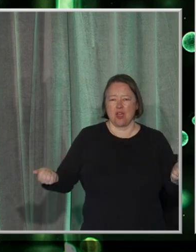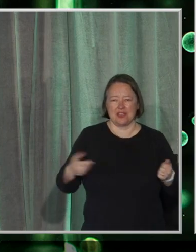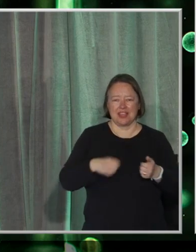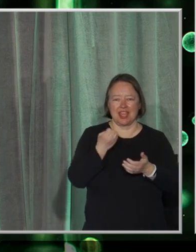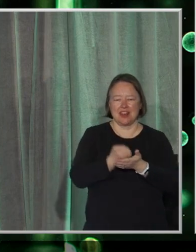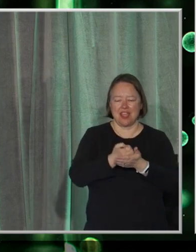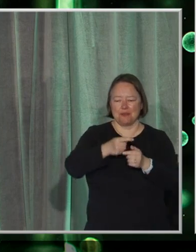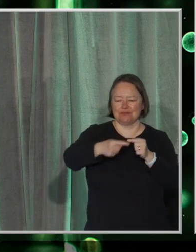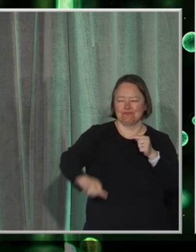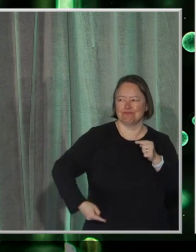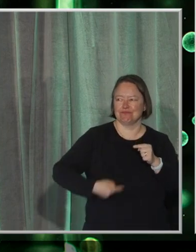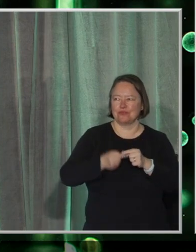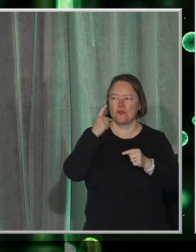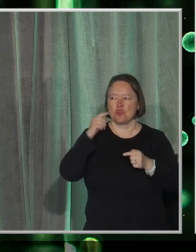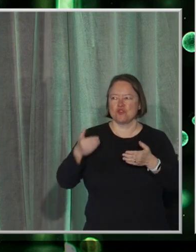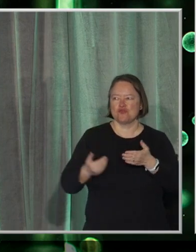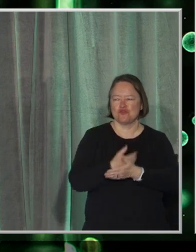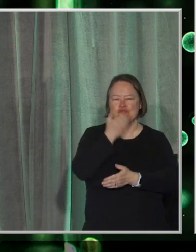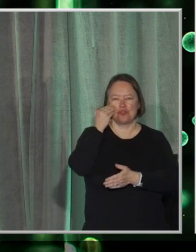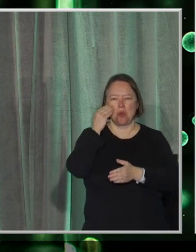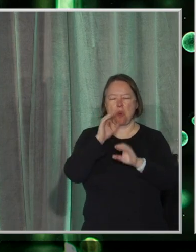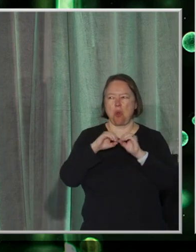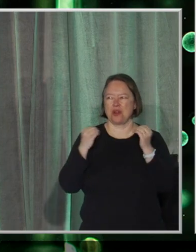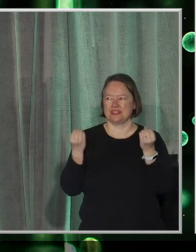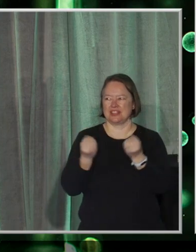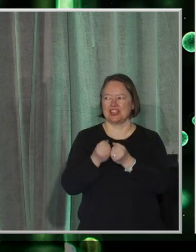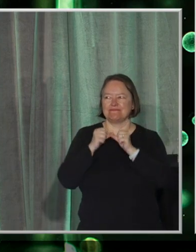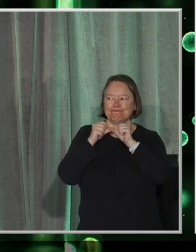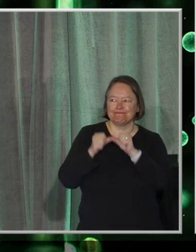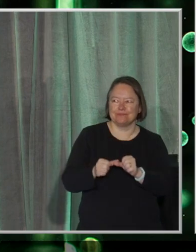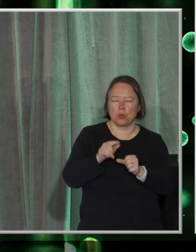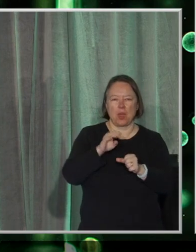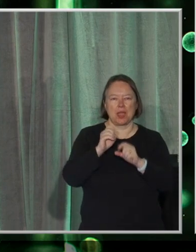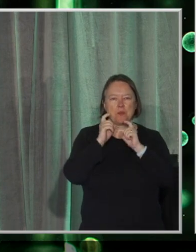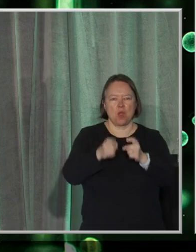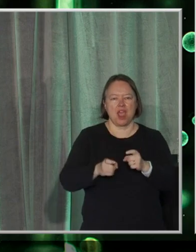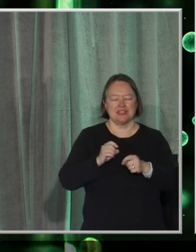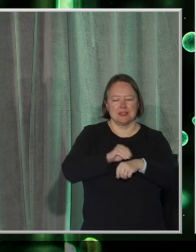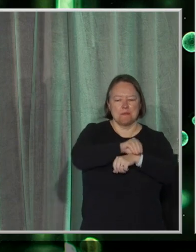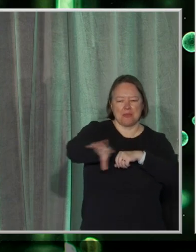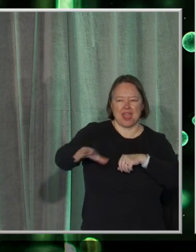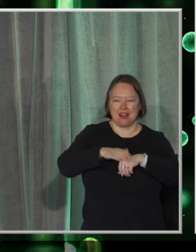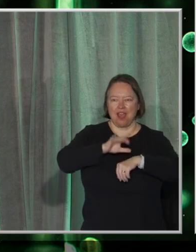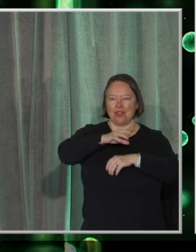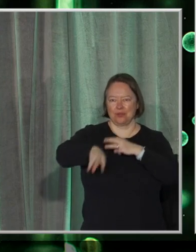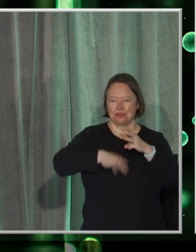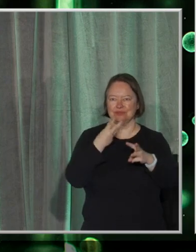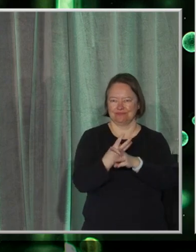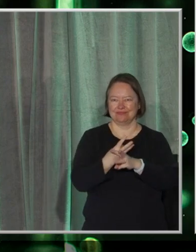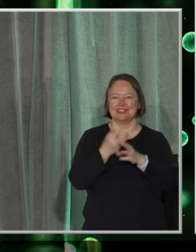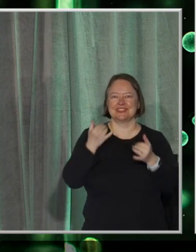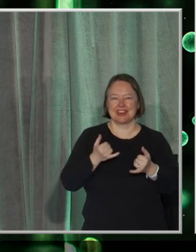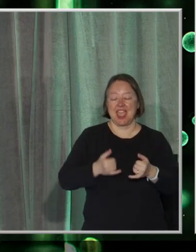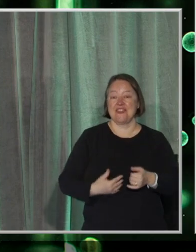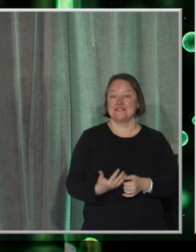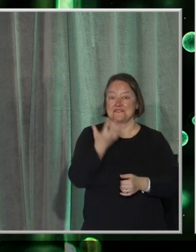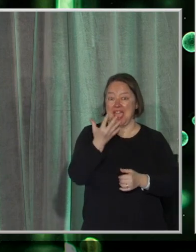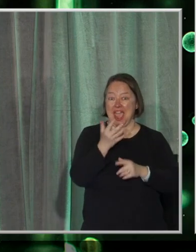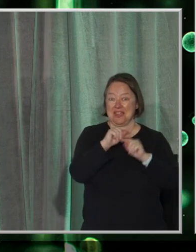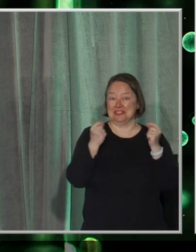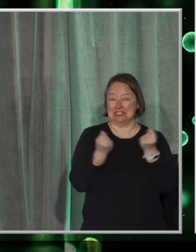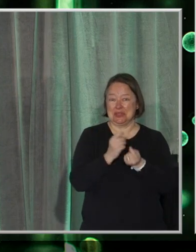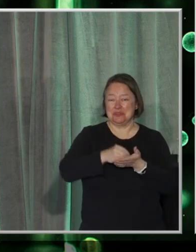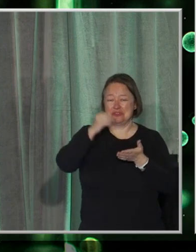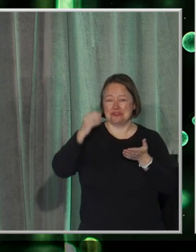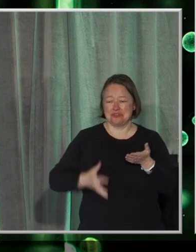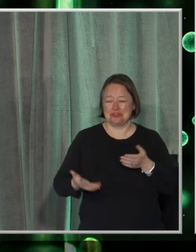into new and known organizations, continuing Wege Prize's global impact. Today we hear from 5 teams of students who